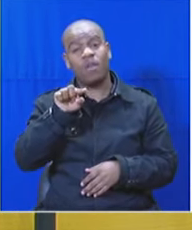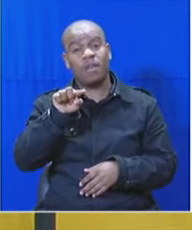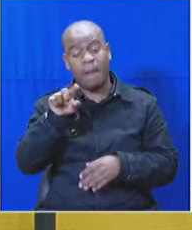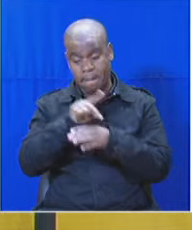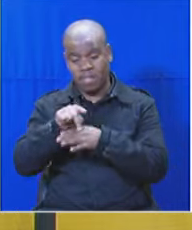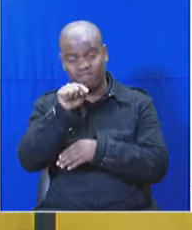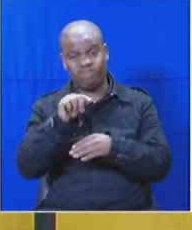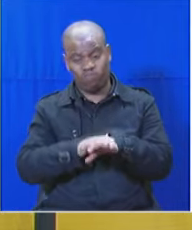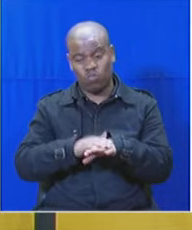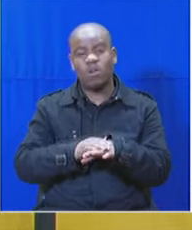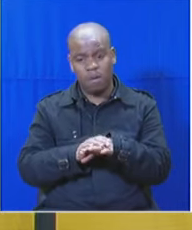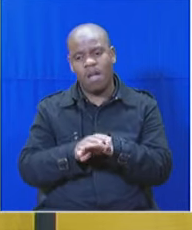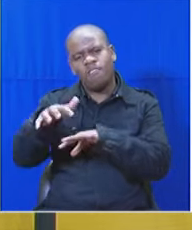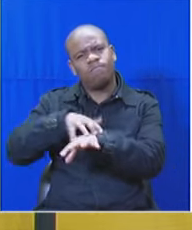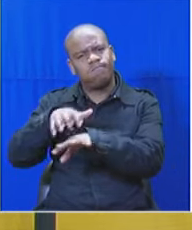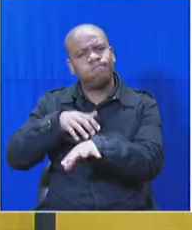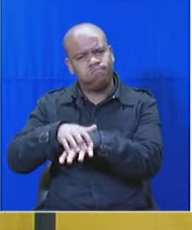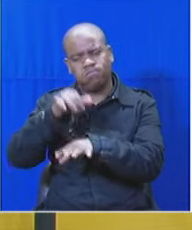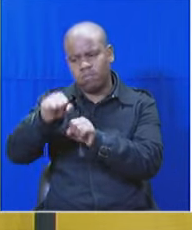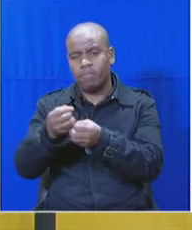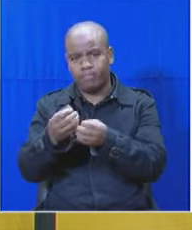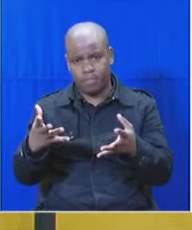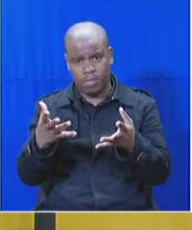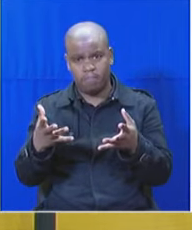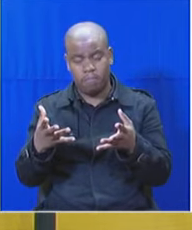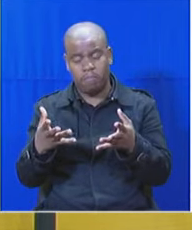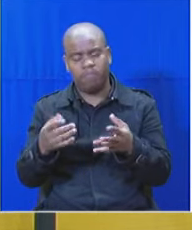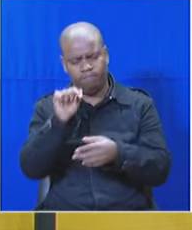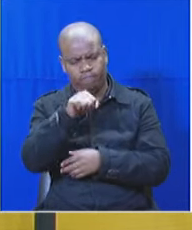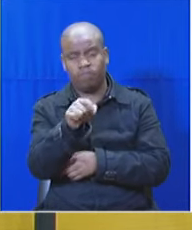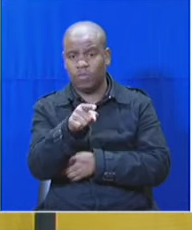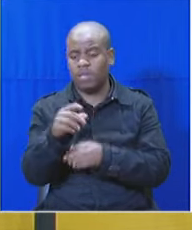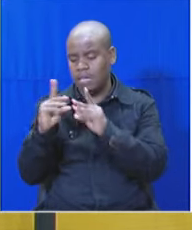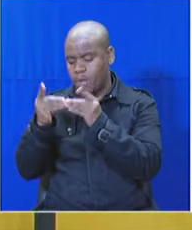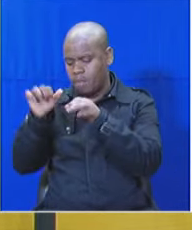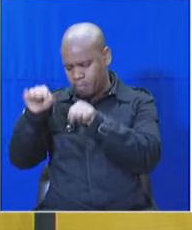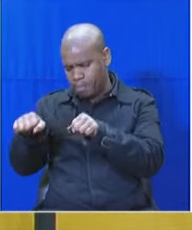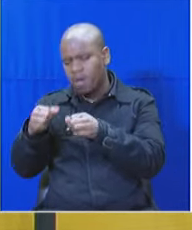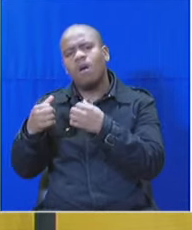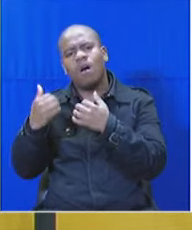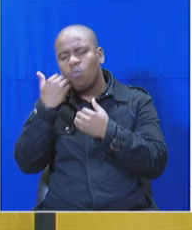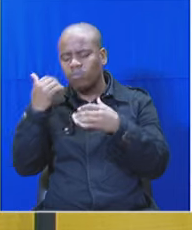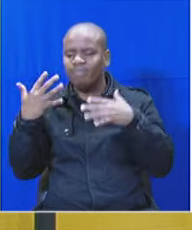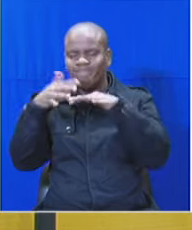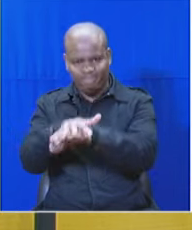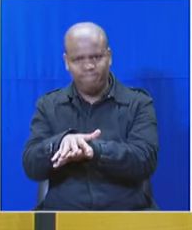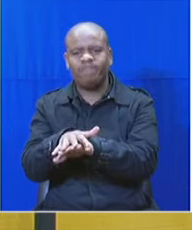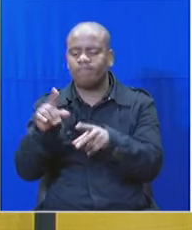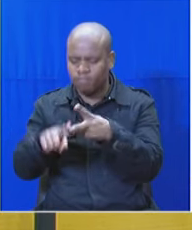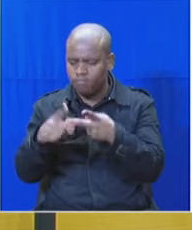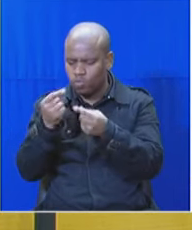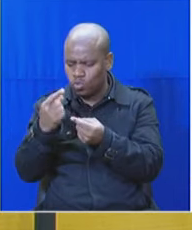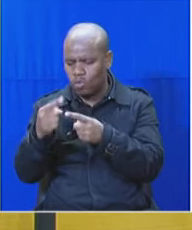the agro-processing value chain. This is the context in which the department is implementing and refining